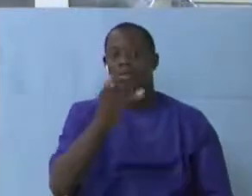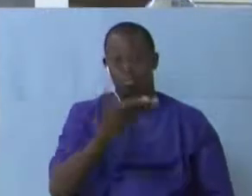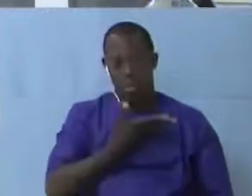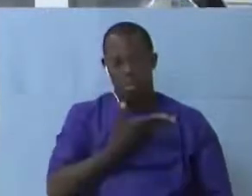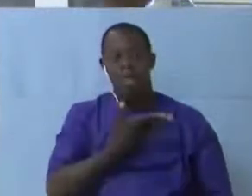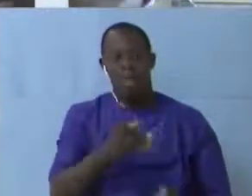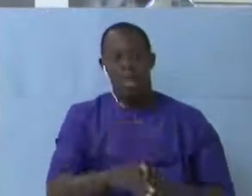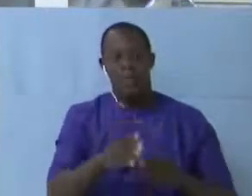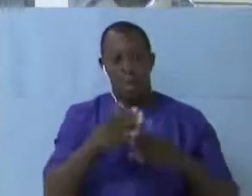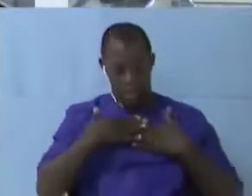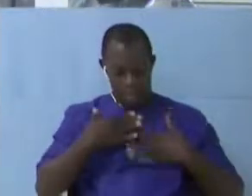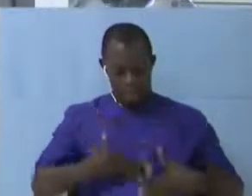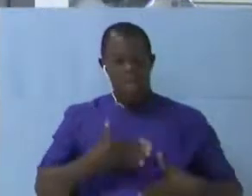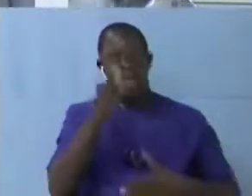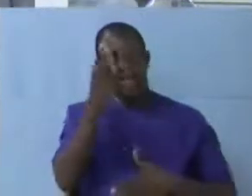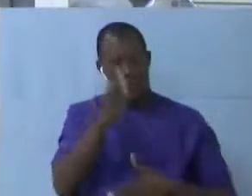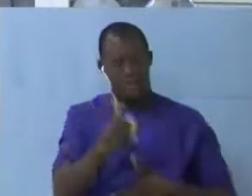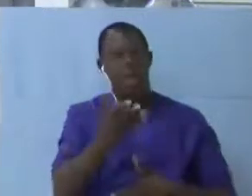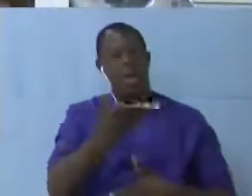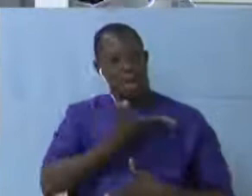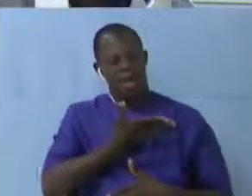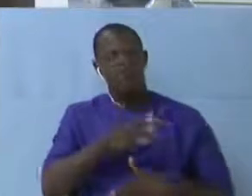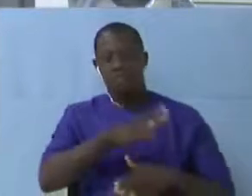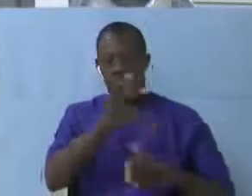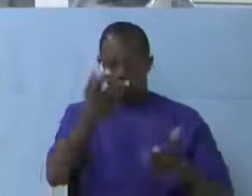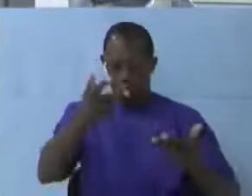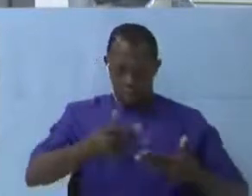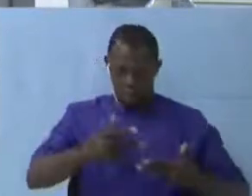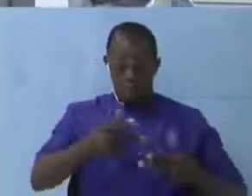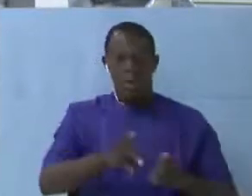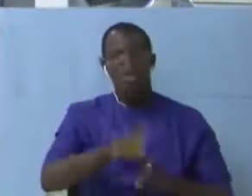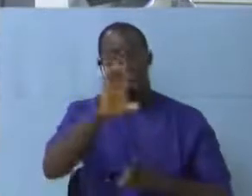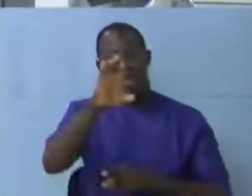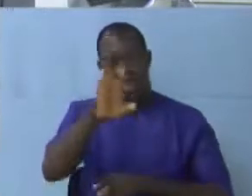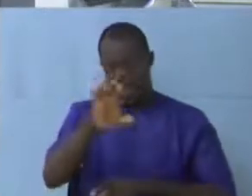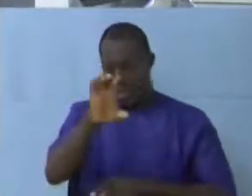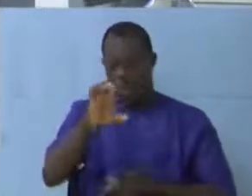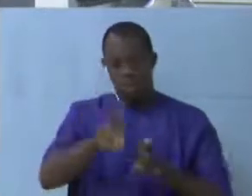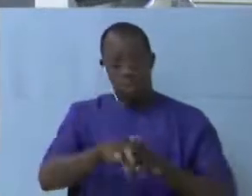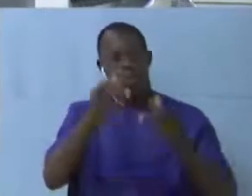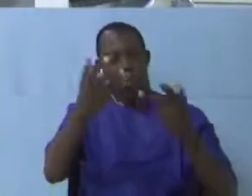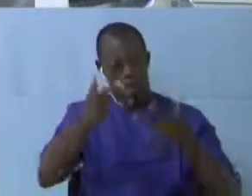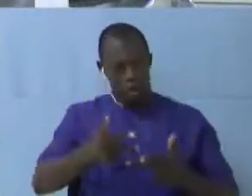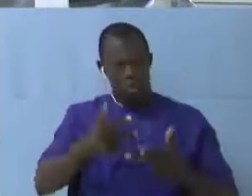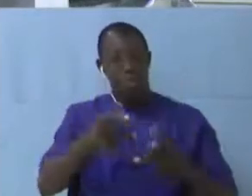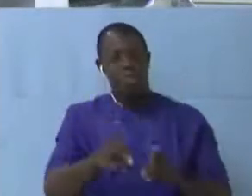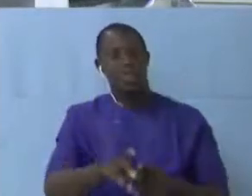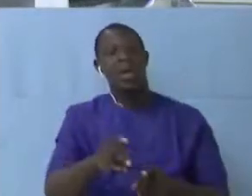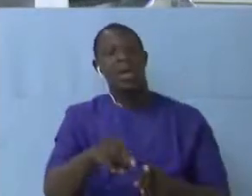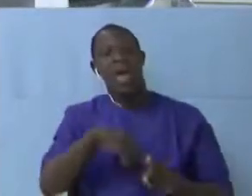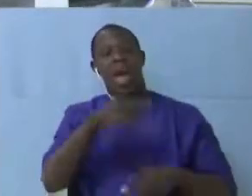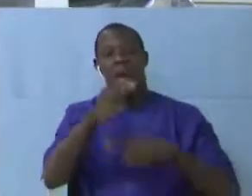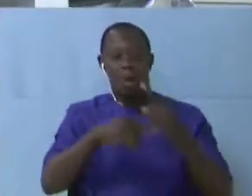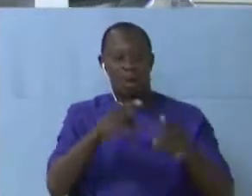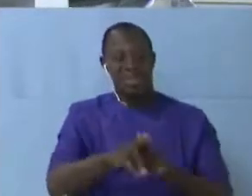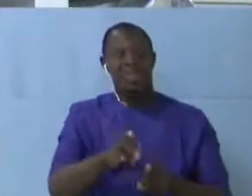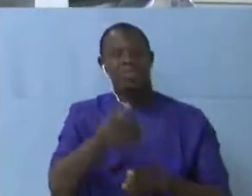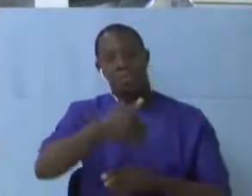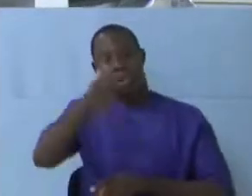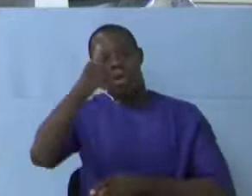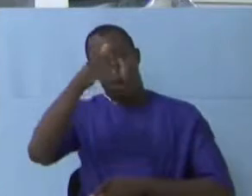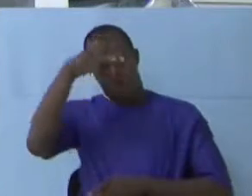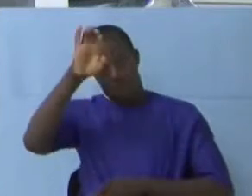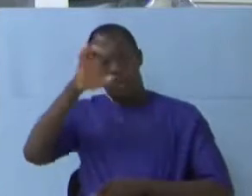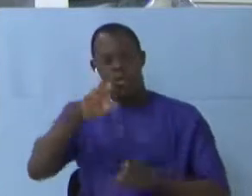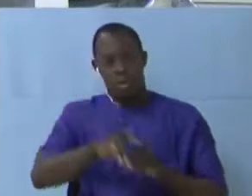passed, very much welcome. TRRC Act passed, very much welcome. CRC Act passed, very much welcome. li njiiti bunte